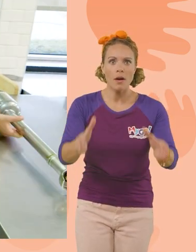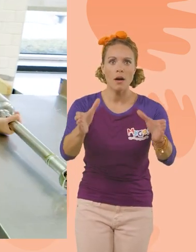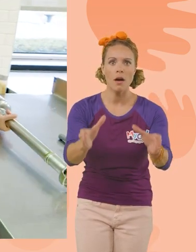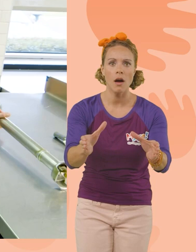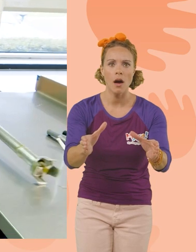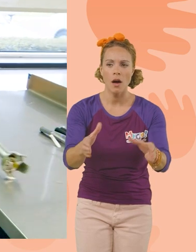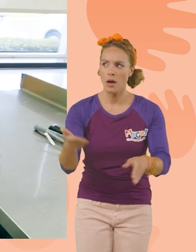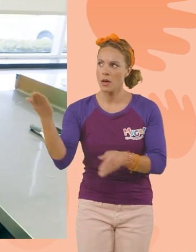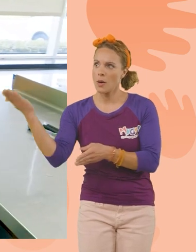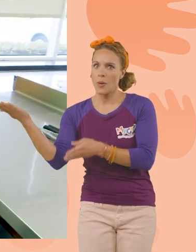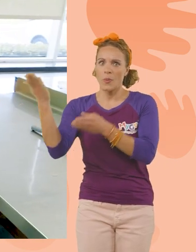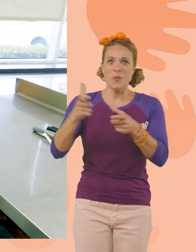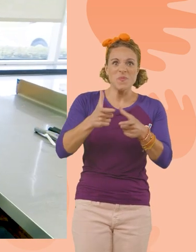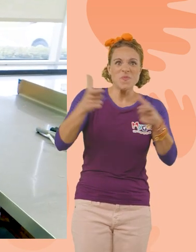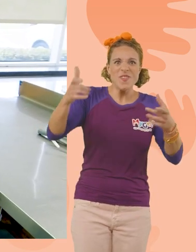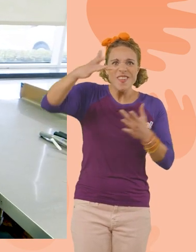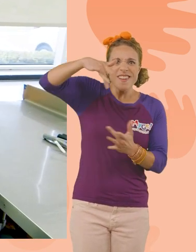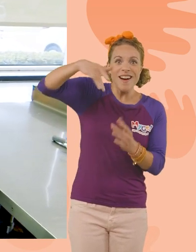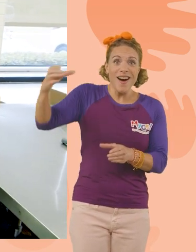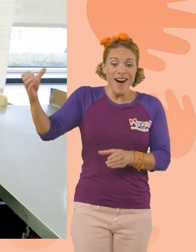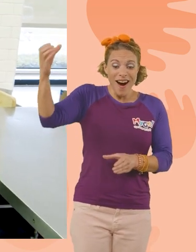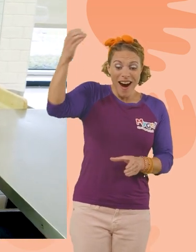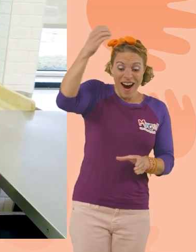take the big blender, whoa,